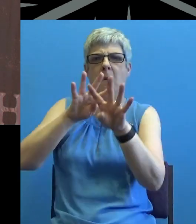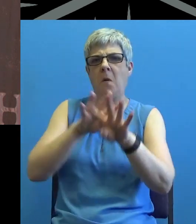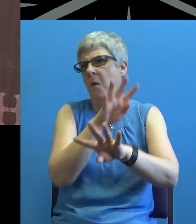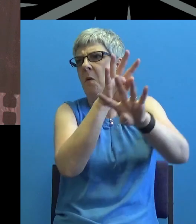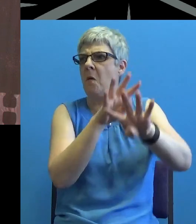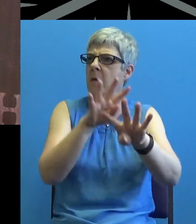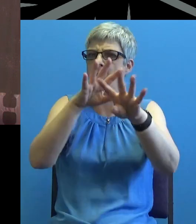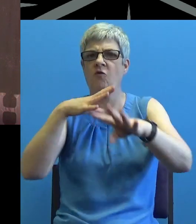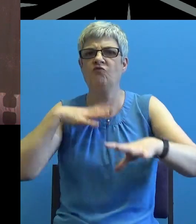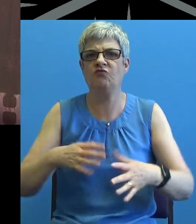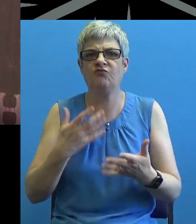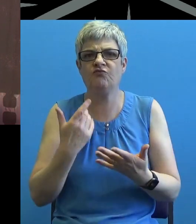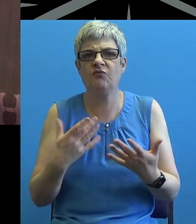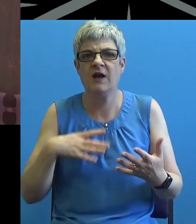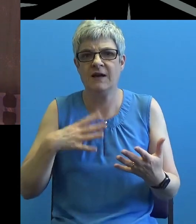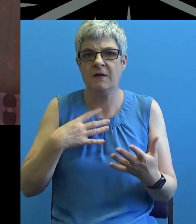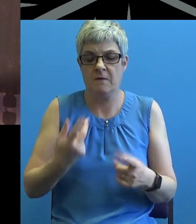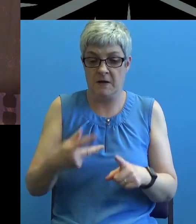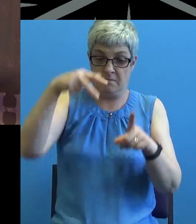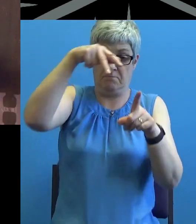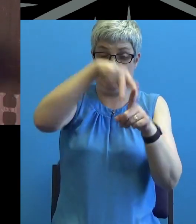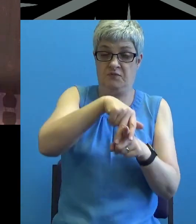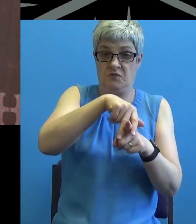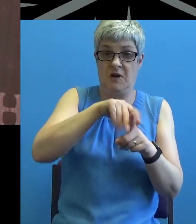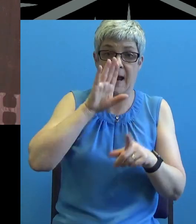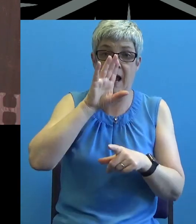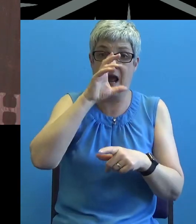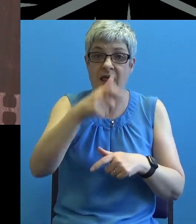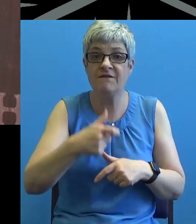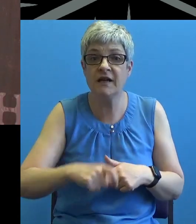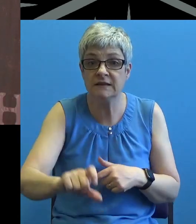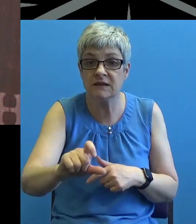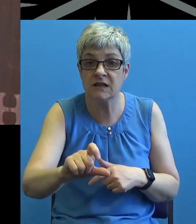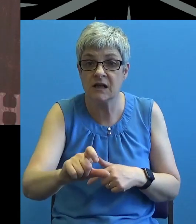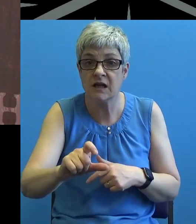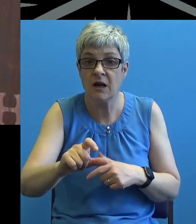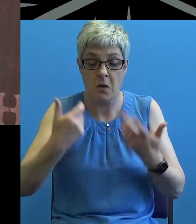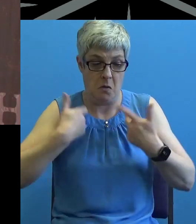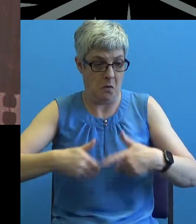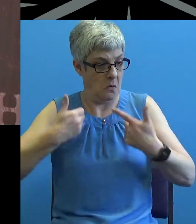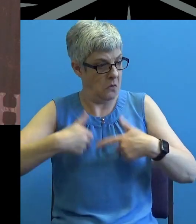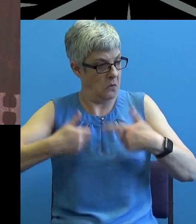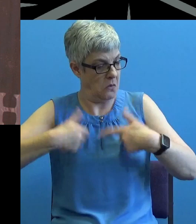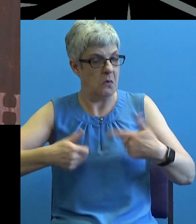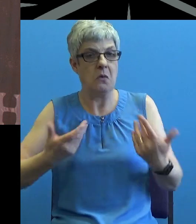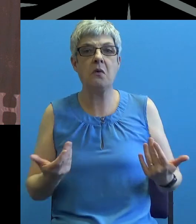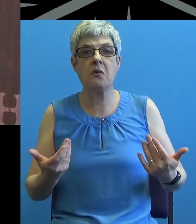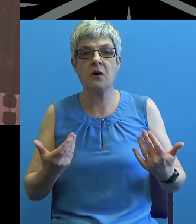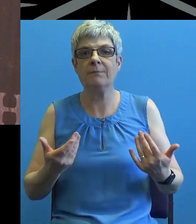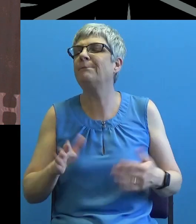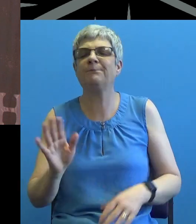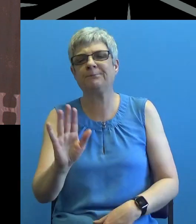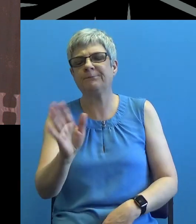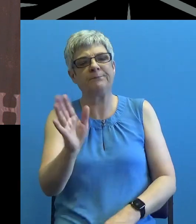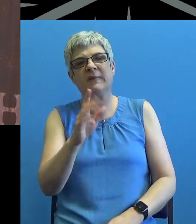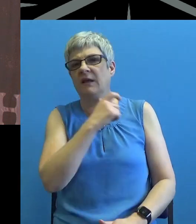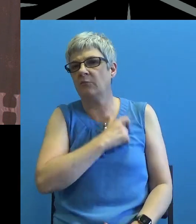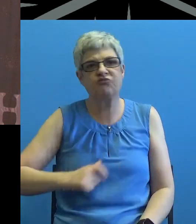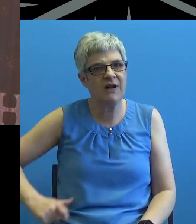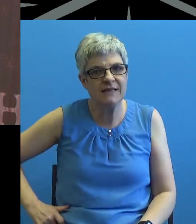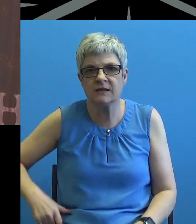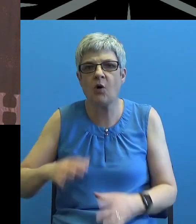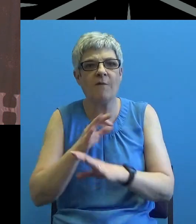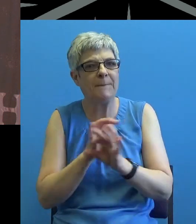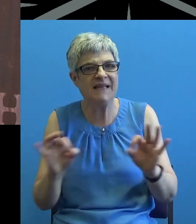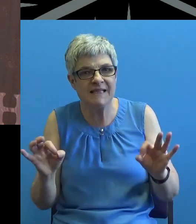to Princess Jasmine. He sits on top of an elephant in splendor and majesty. But no, the Prince